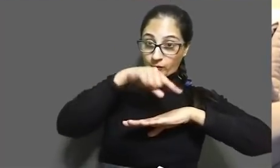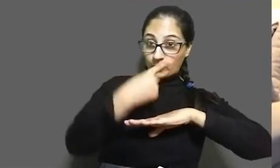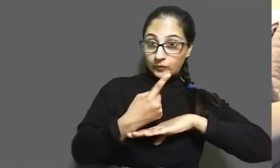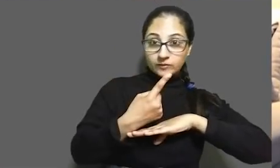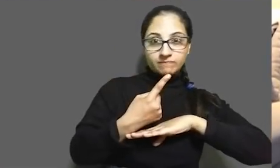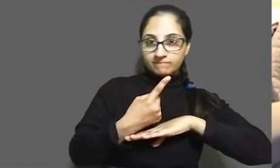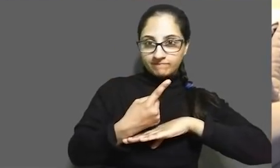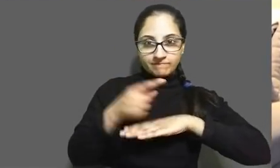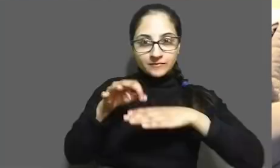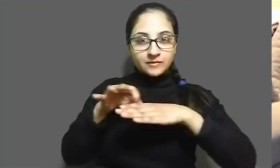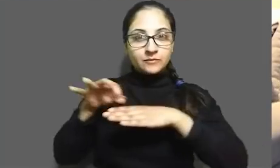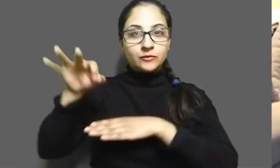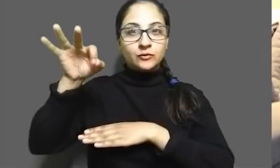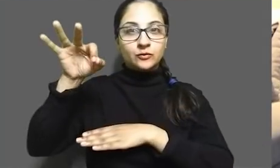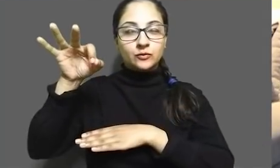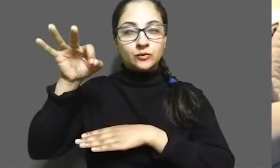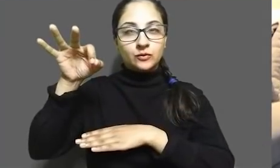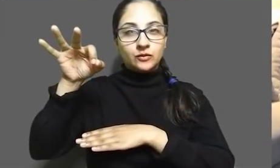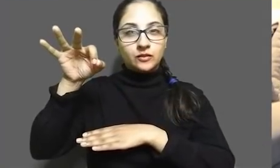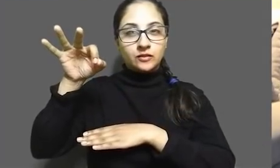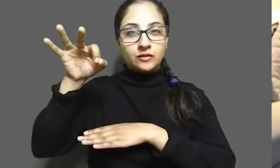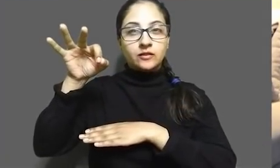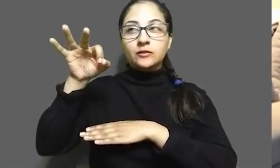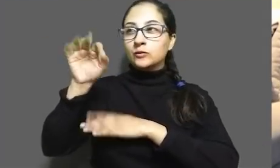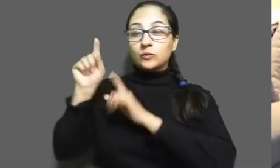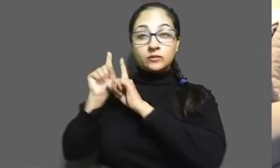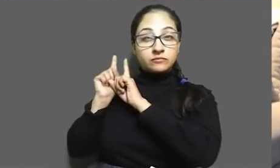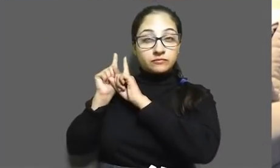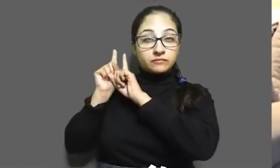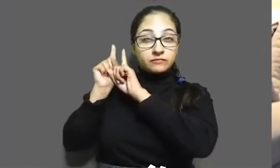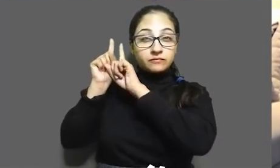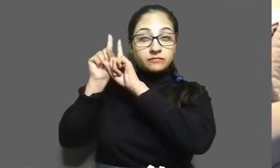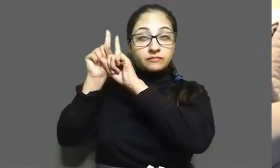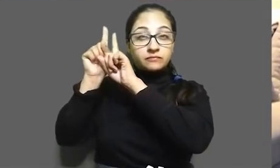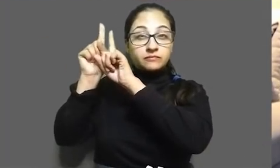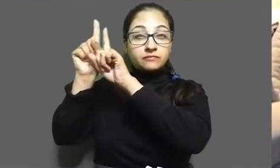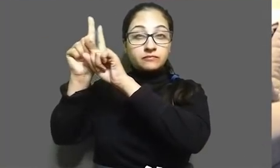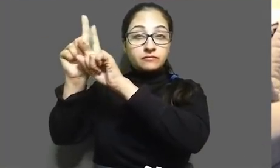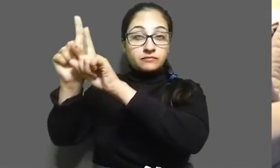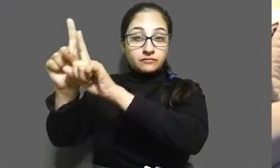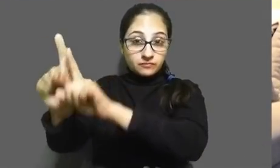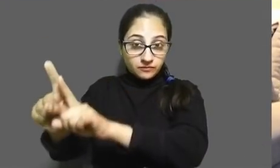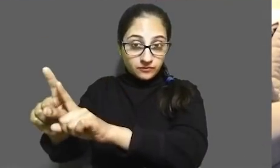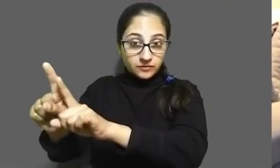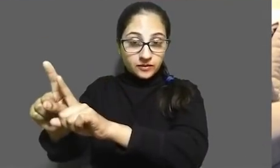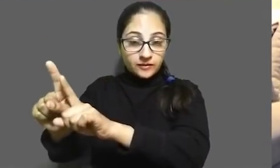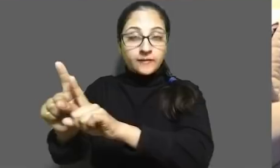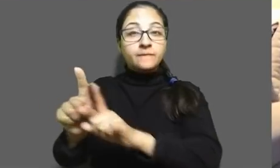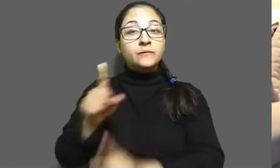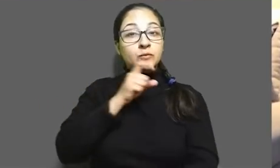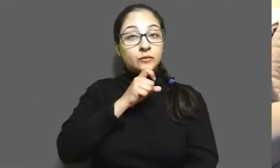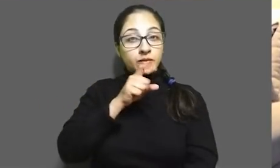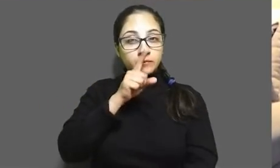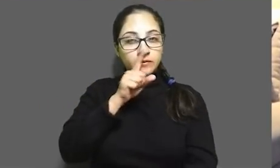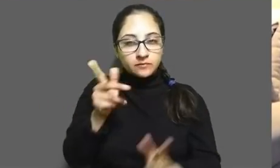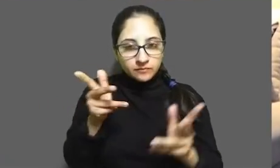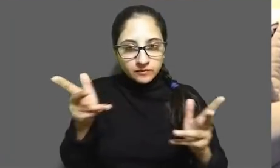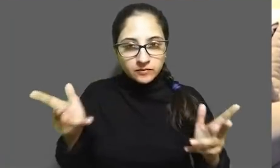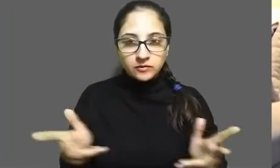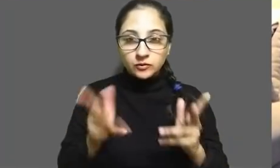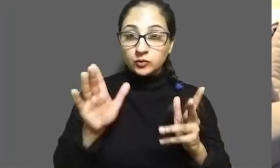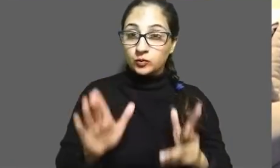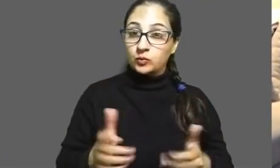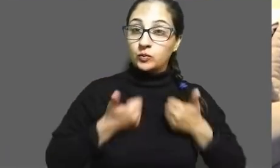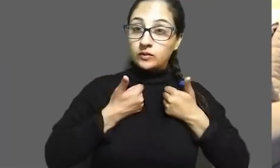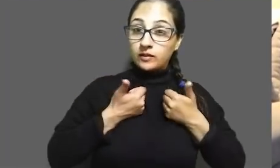beyond the physical life. And he guides us to the importance of nurturing and